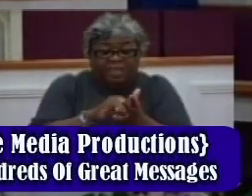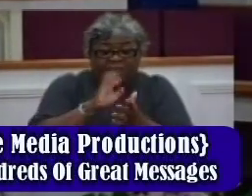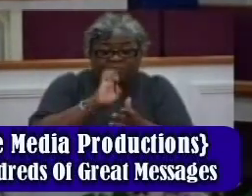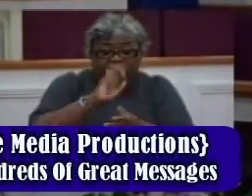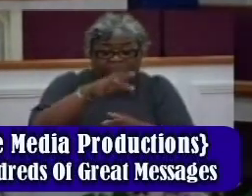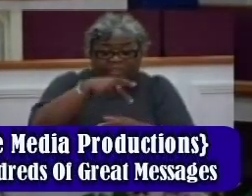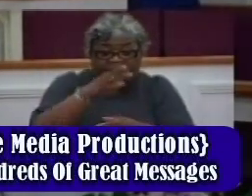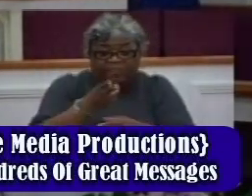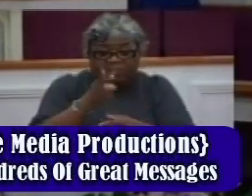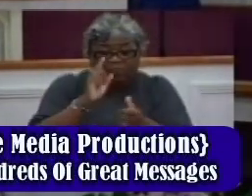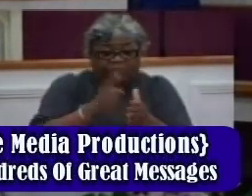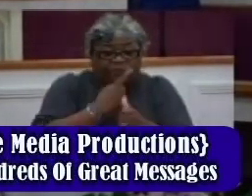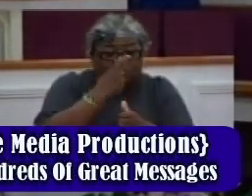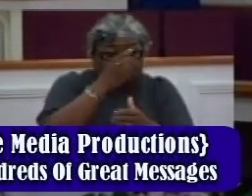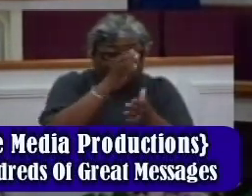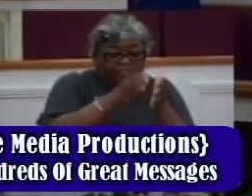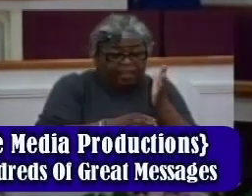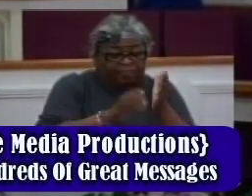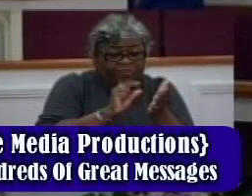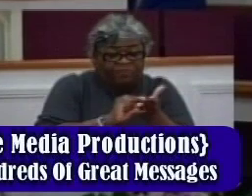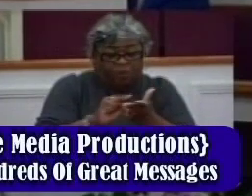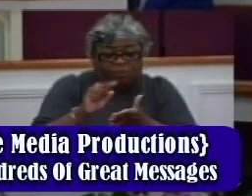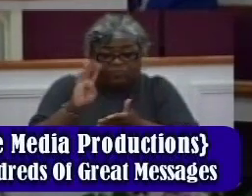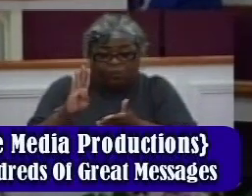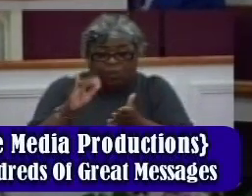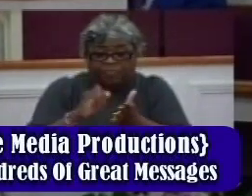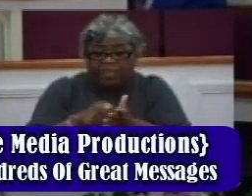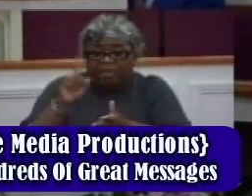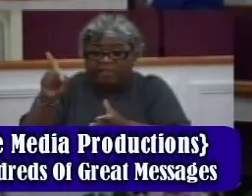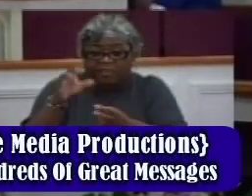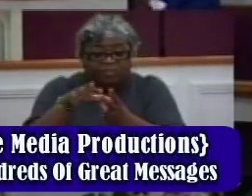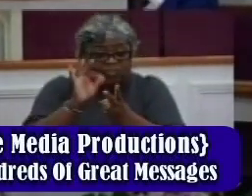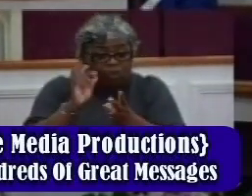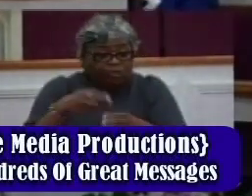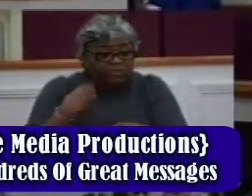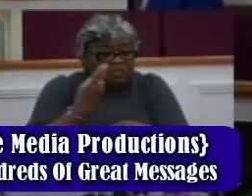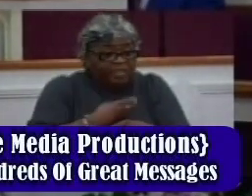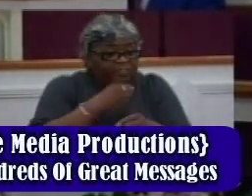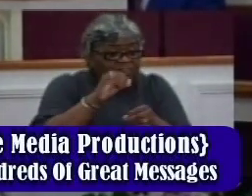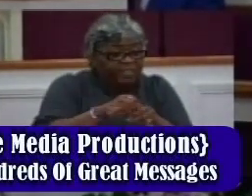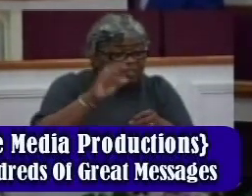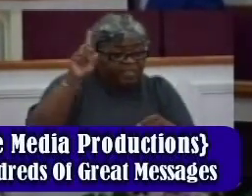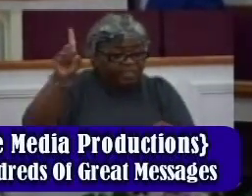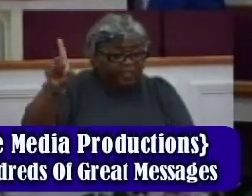first chapter, in verse number 4, that he had chosen us in him